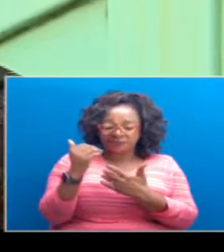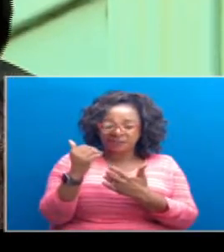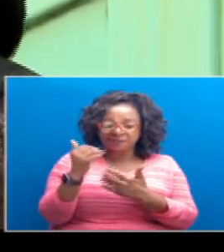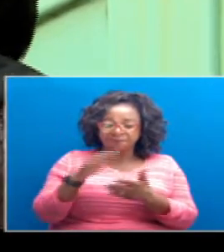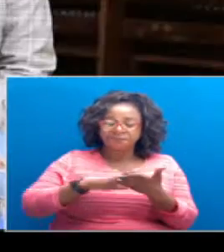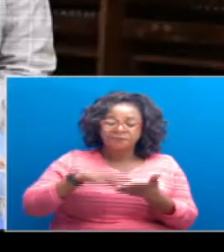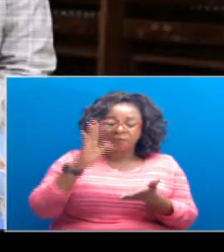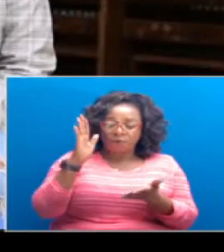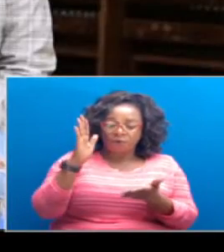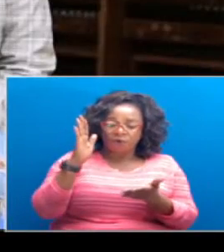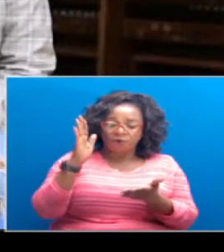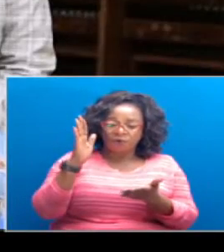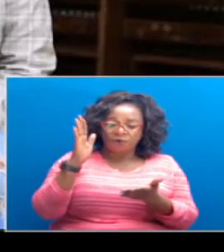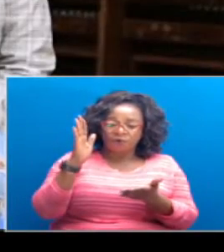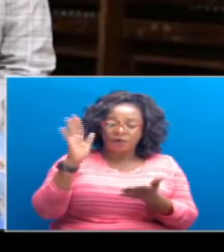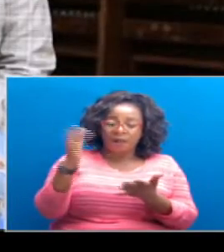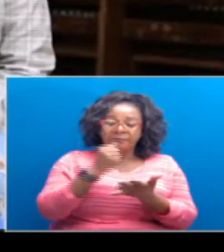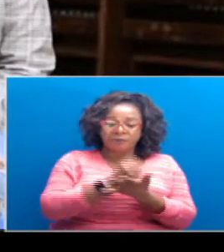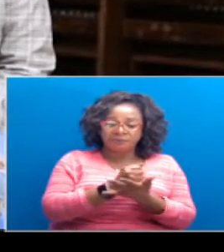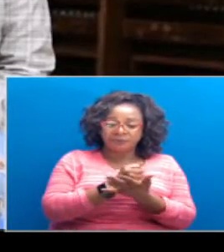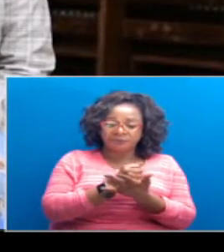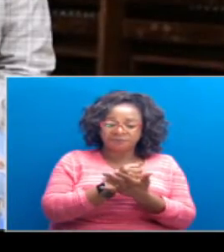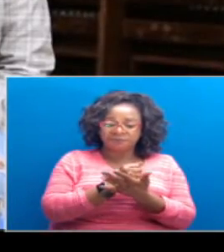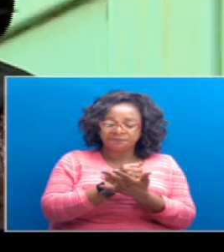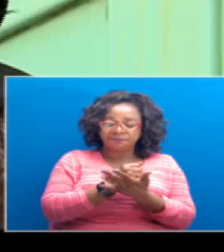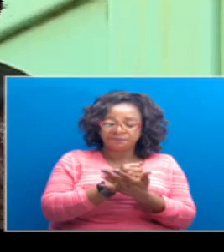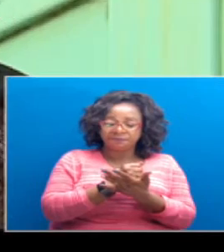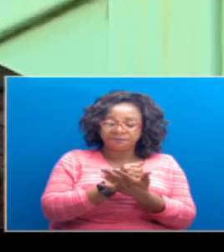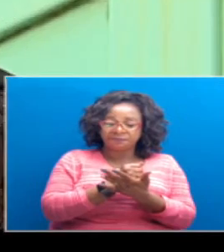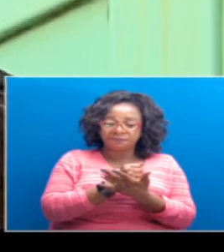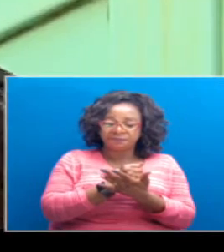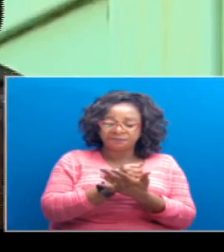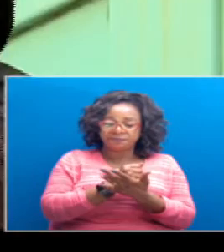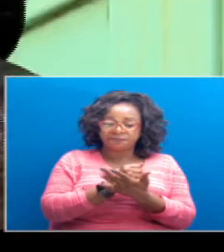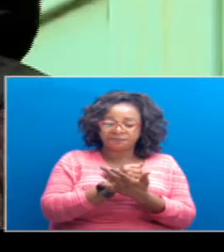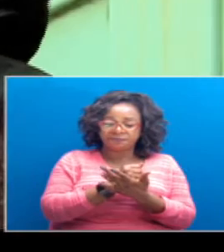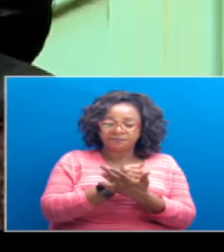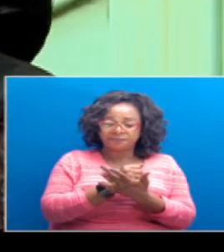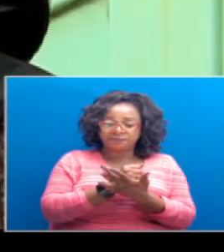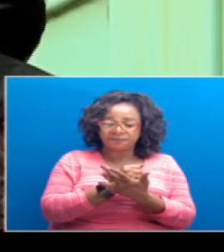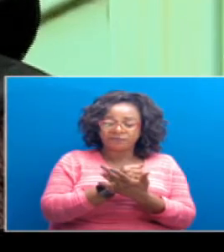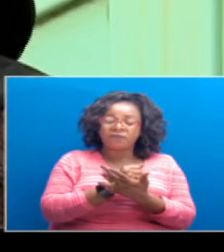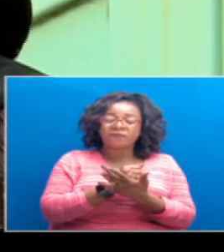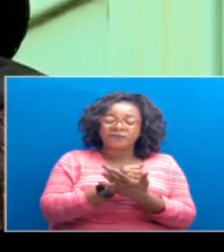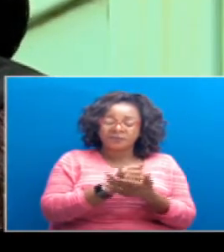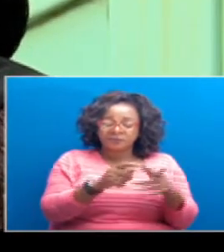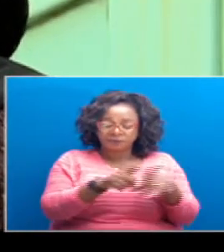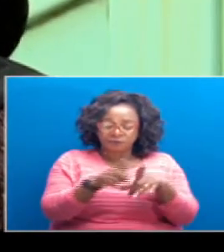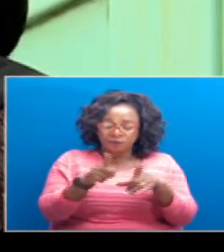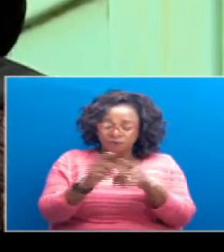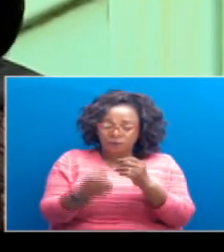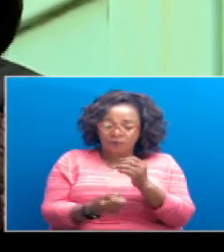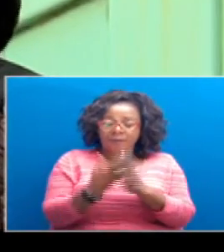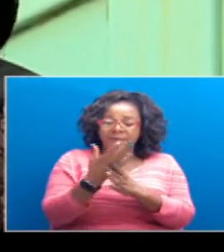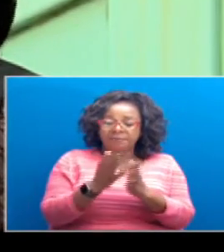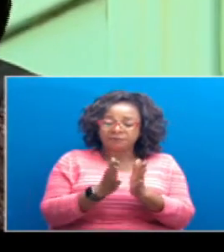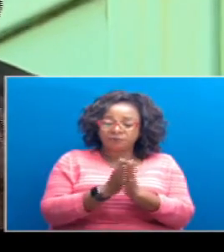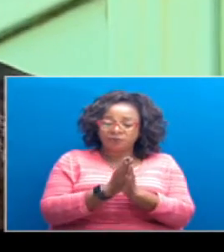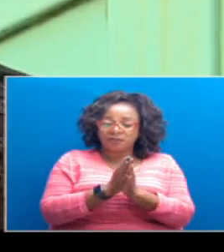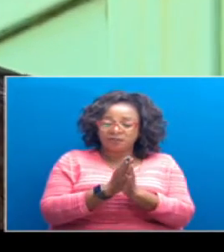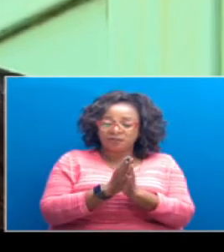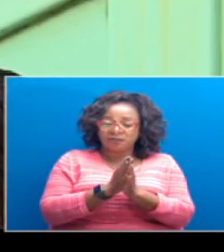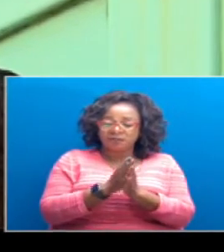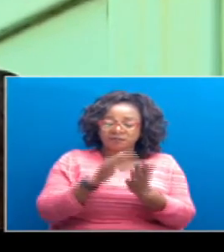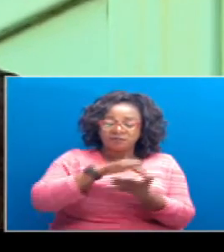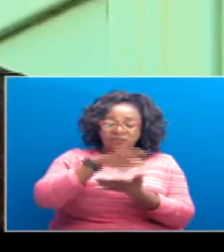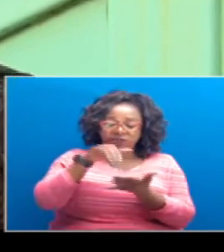more employment in terms of healthcare workers. They've also come up with a central